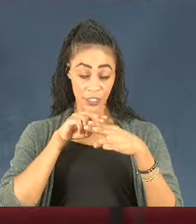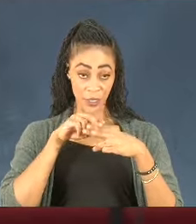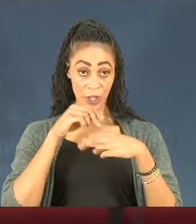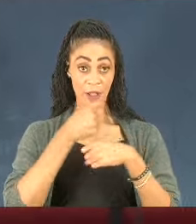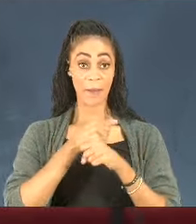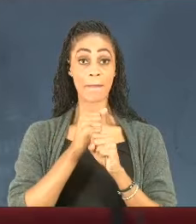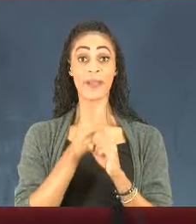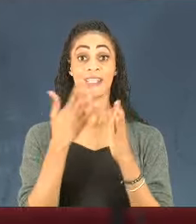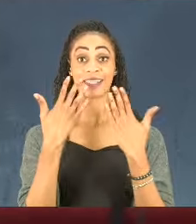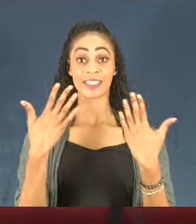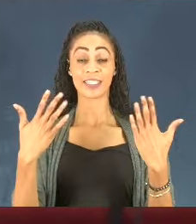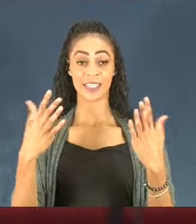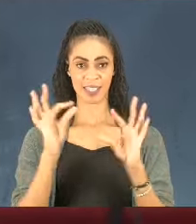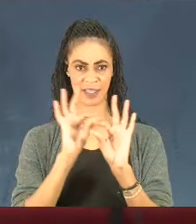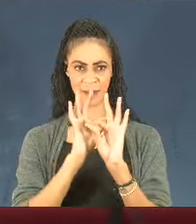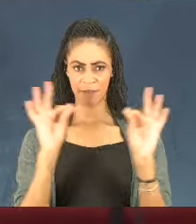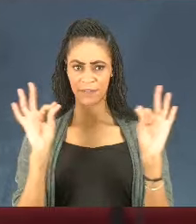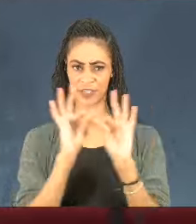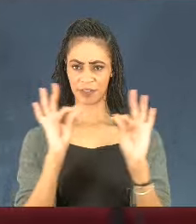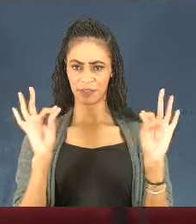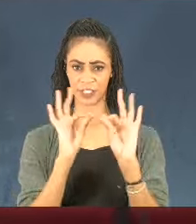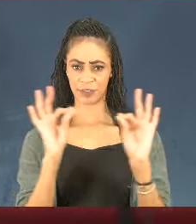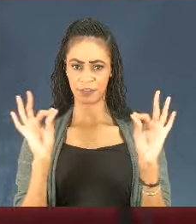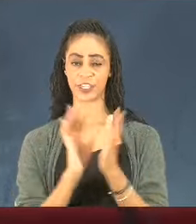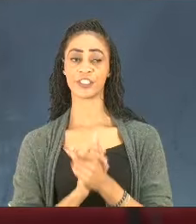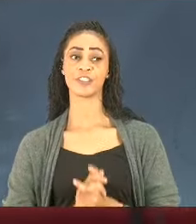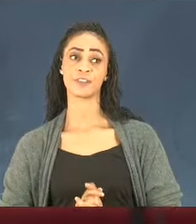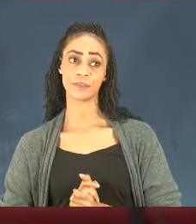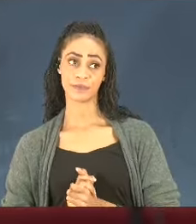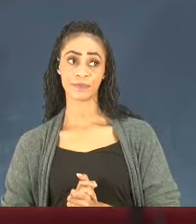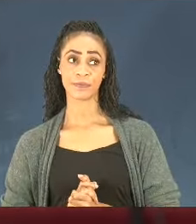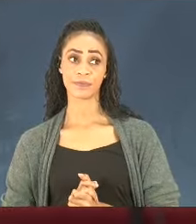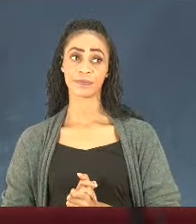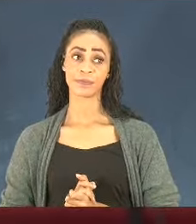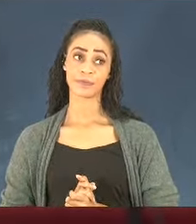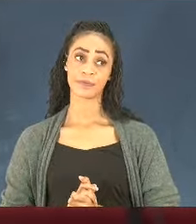It keeps things from going from bad to worse.